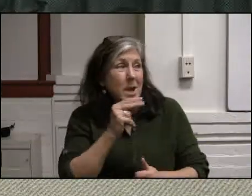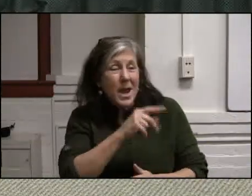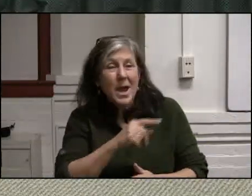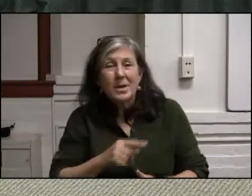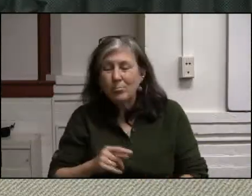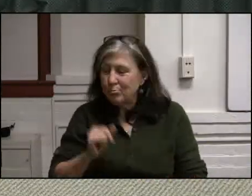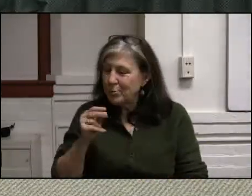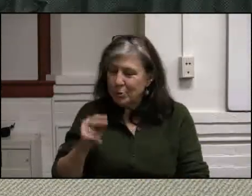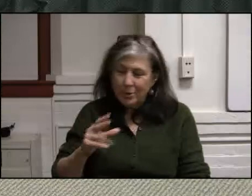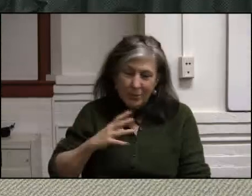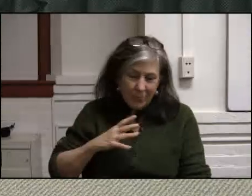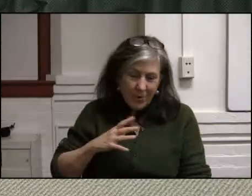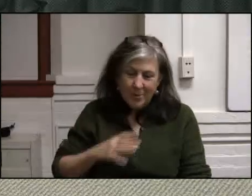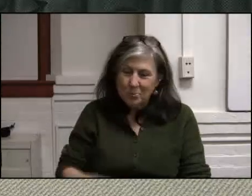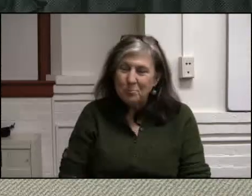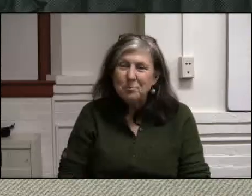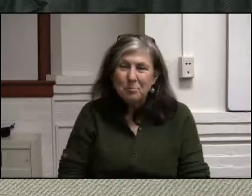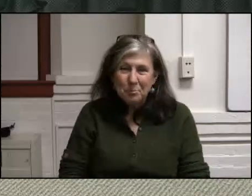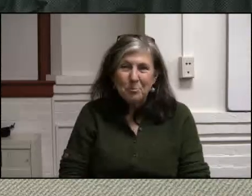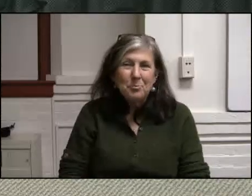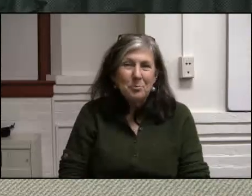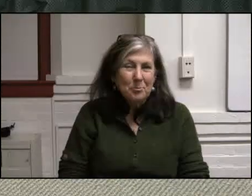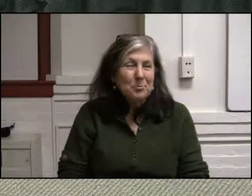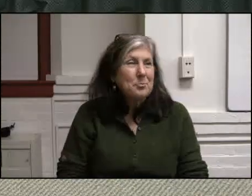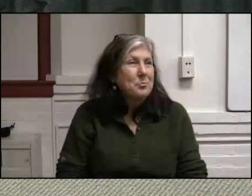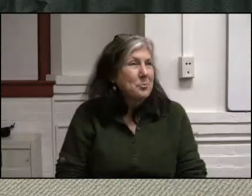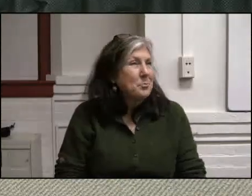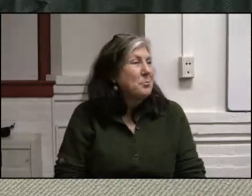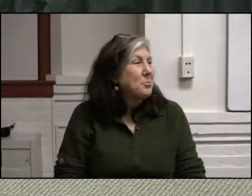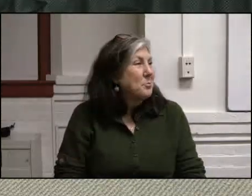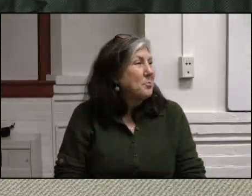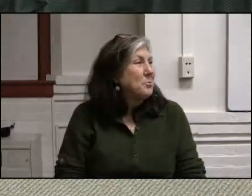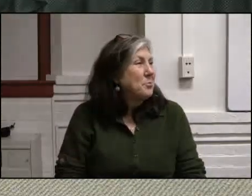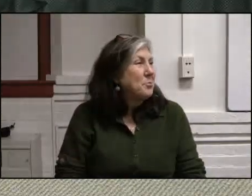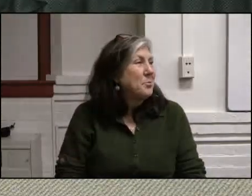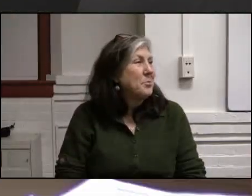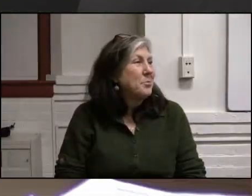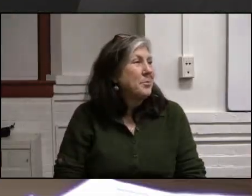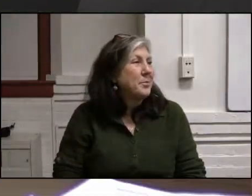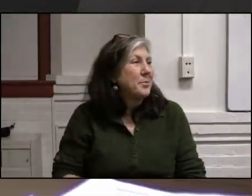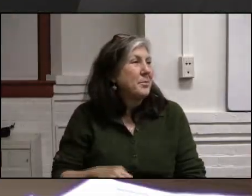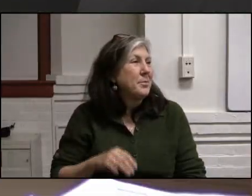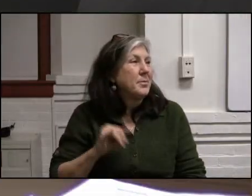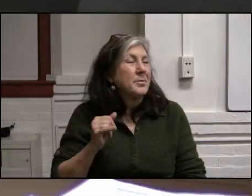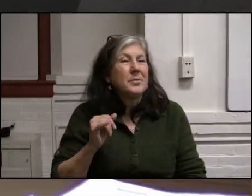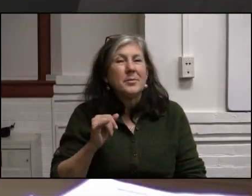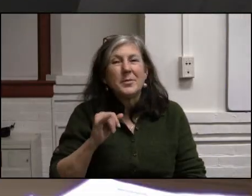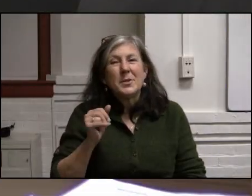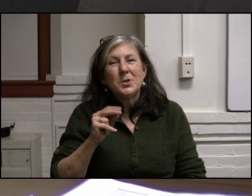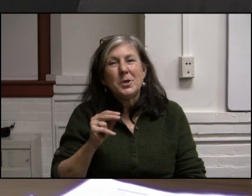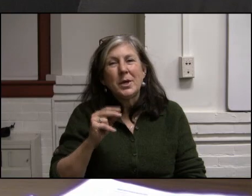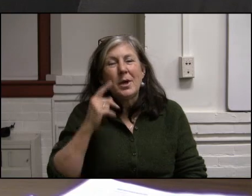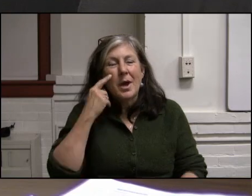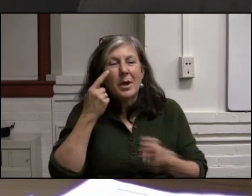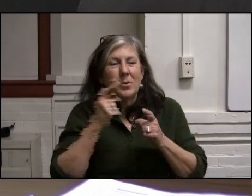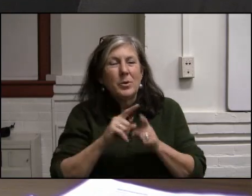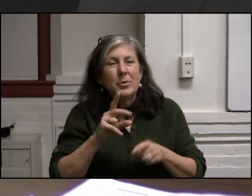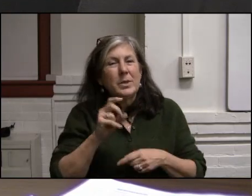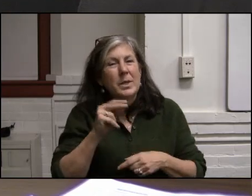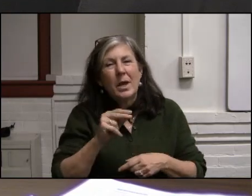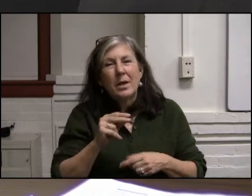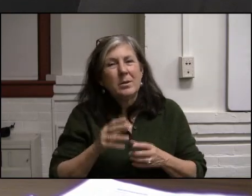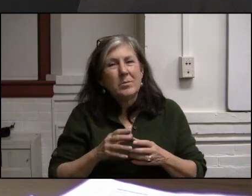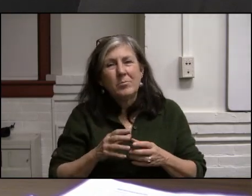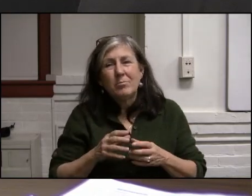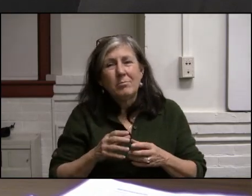It's good by me. What is Jan's pleasure? Power behind the throne. Yeah, I mean, I agree with Daniel. It would be very heavy to